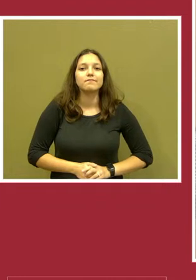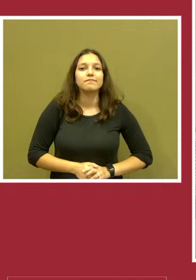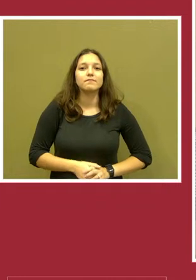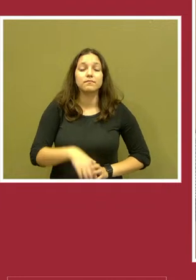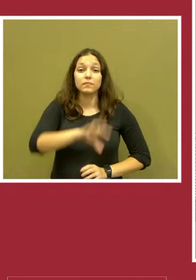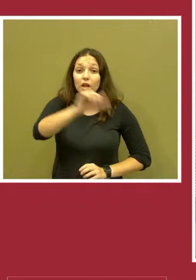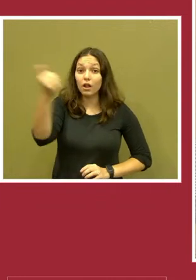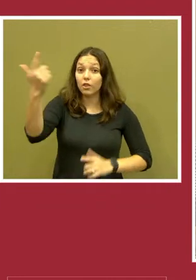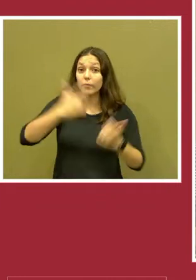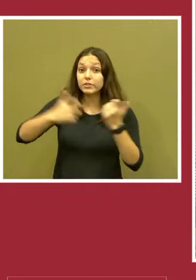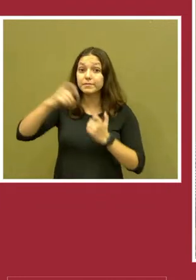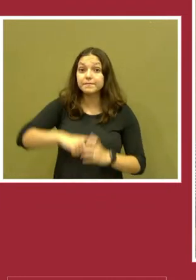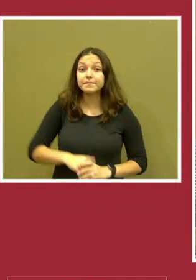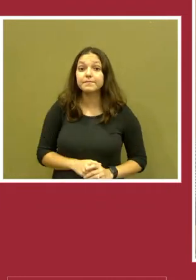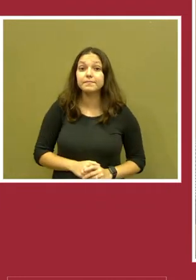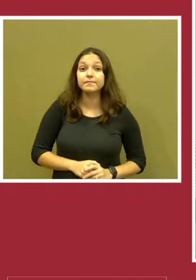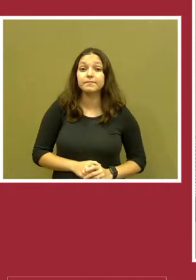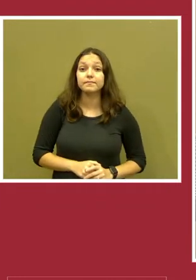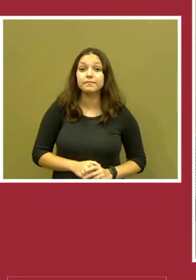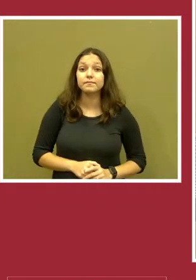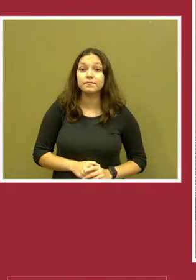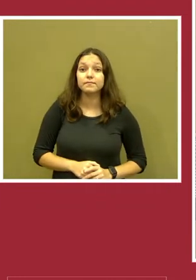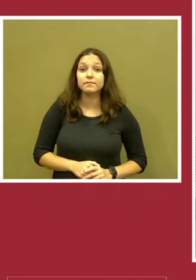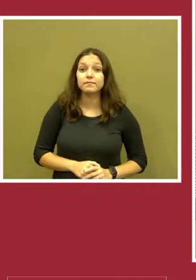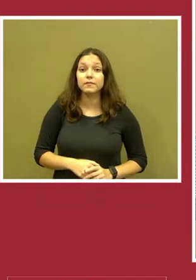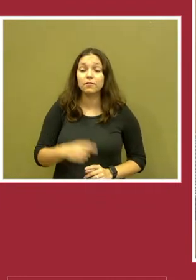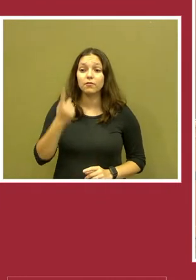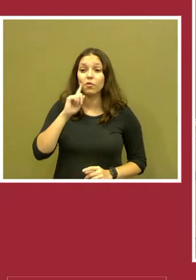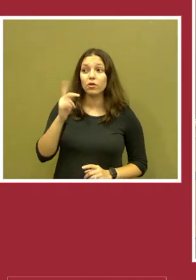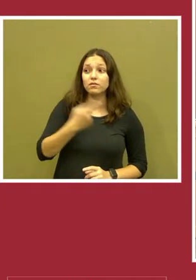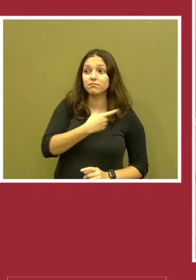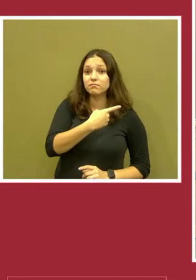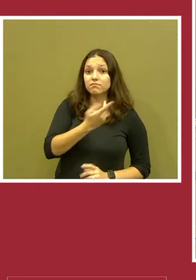Any other questions for Stephen or myself?